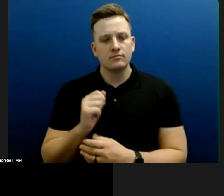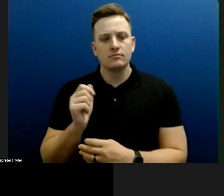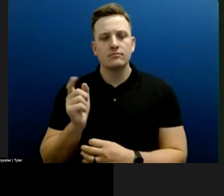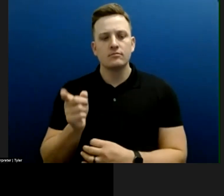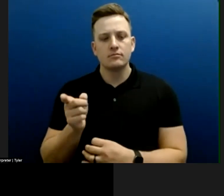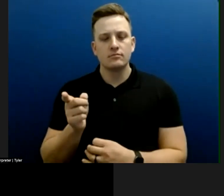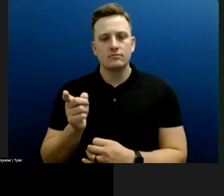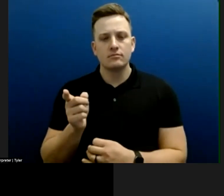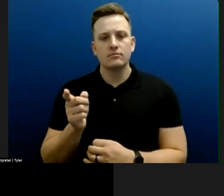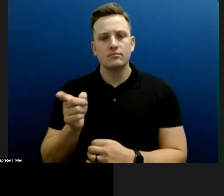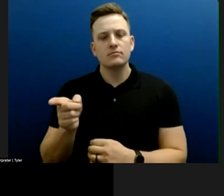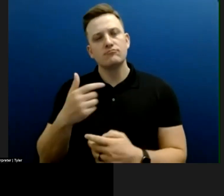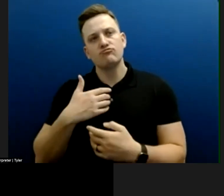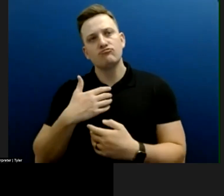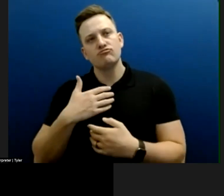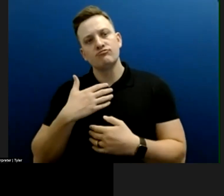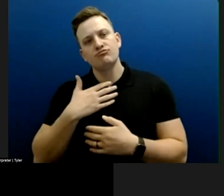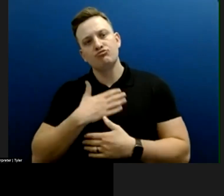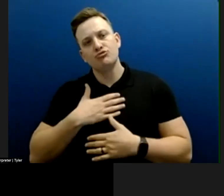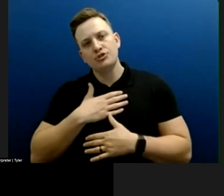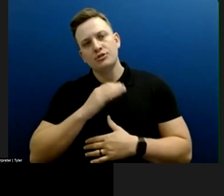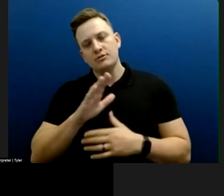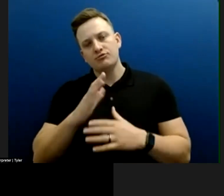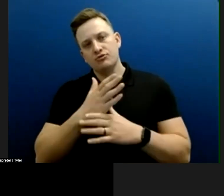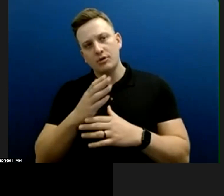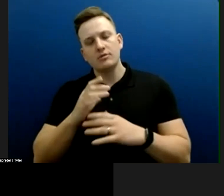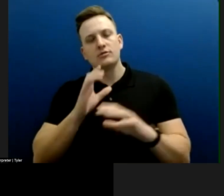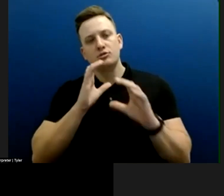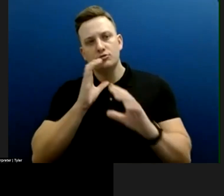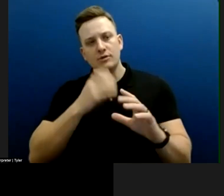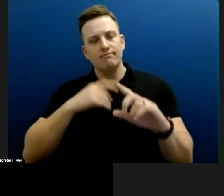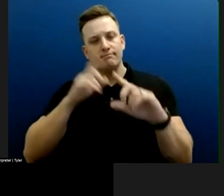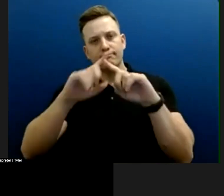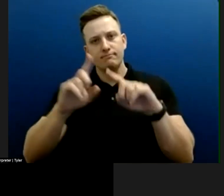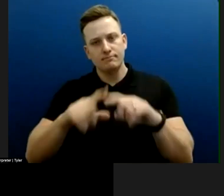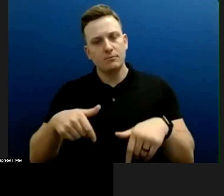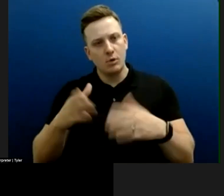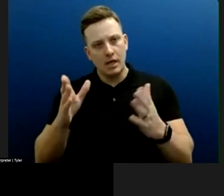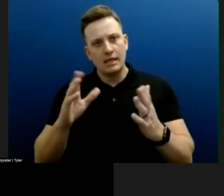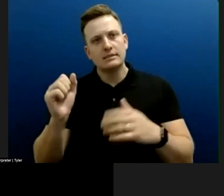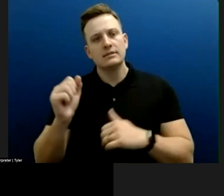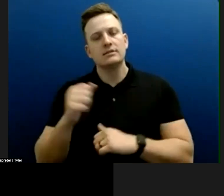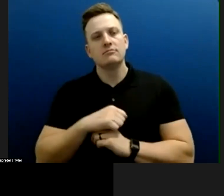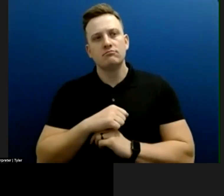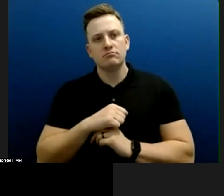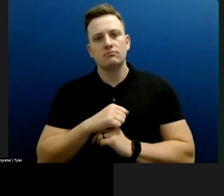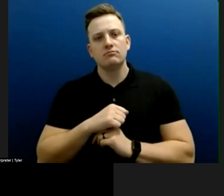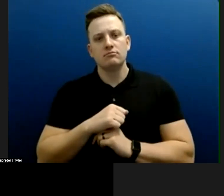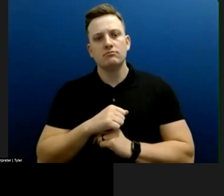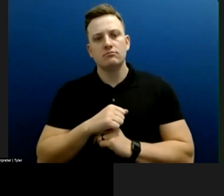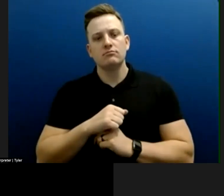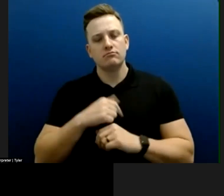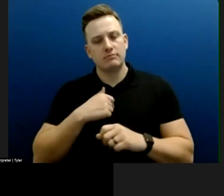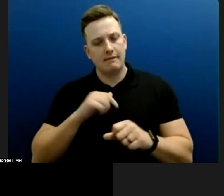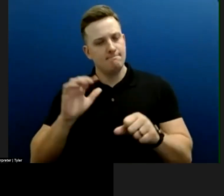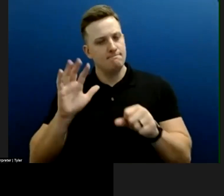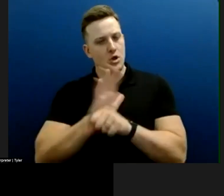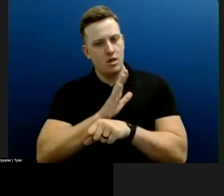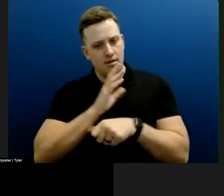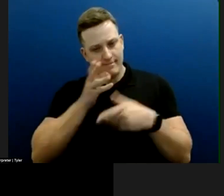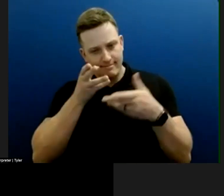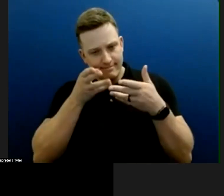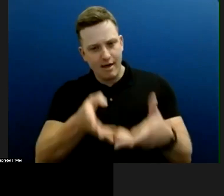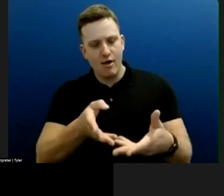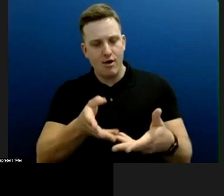appreciating what you're sharing. The communication comes in many different ways. When we're fully present with others, then true communication can happen.